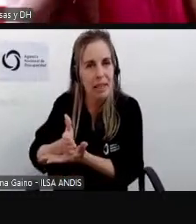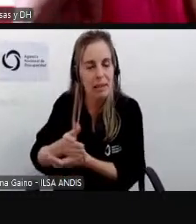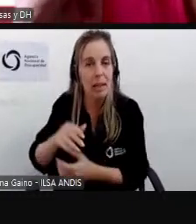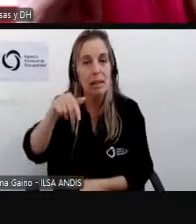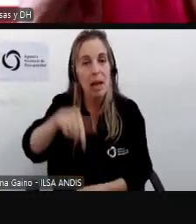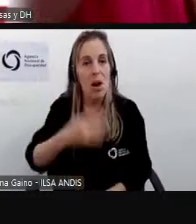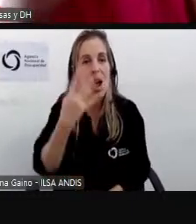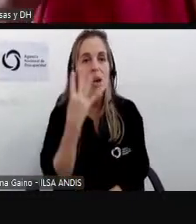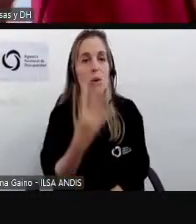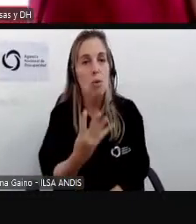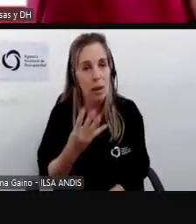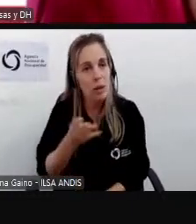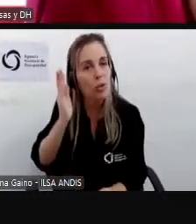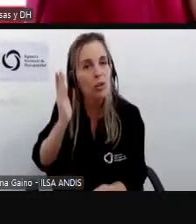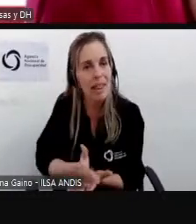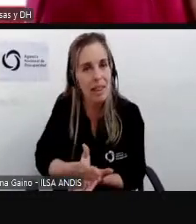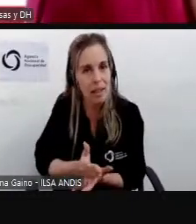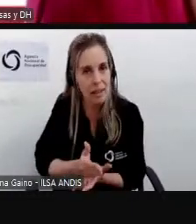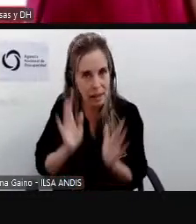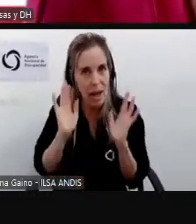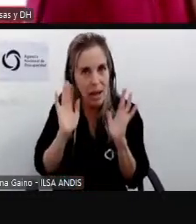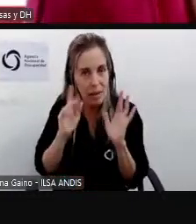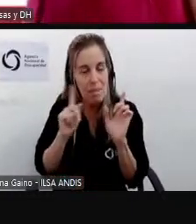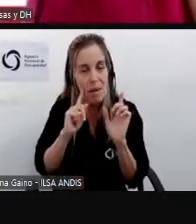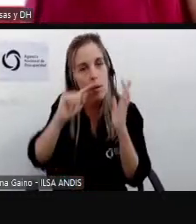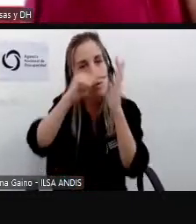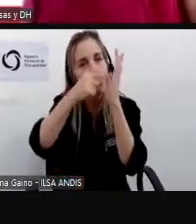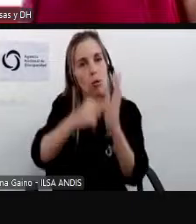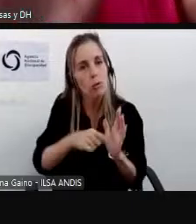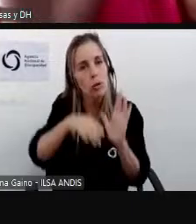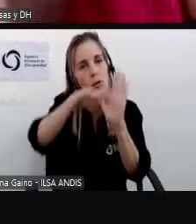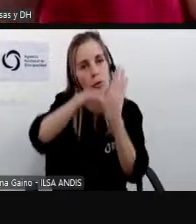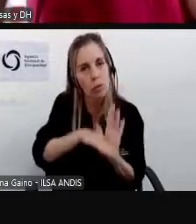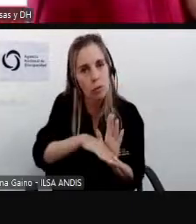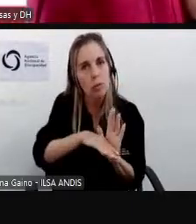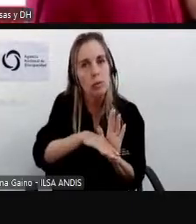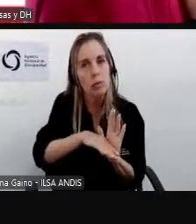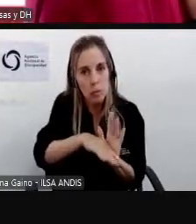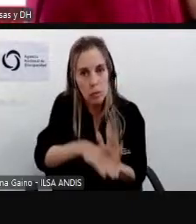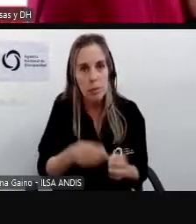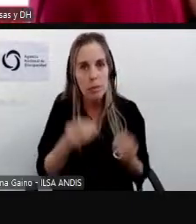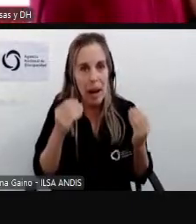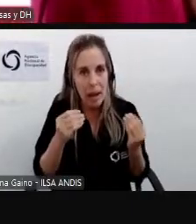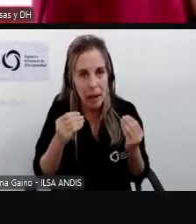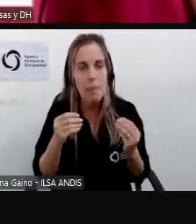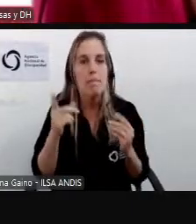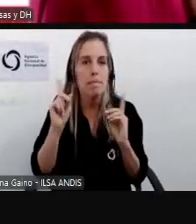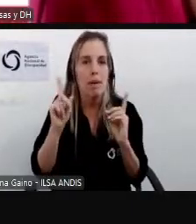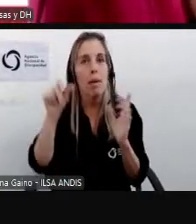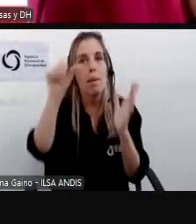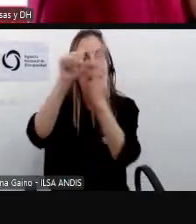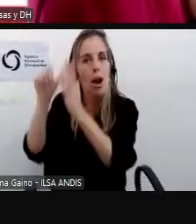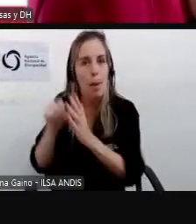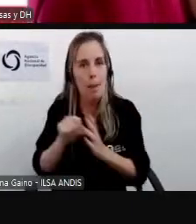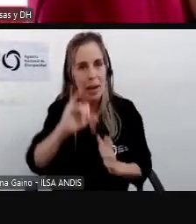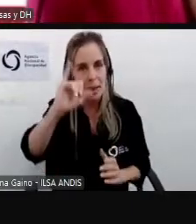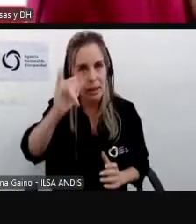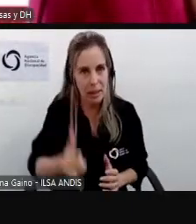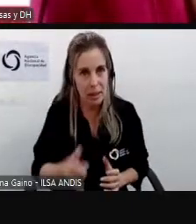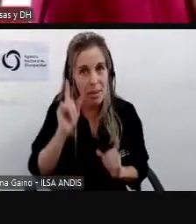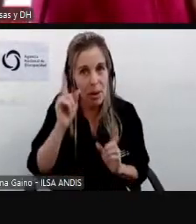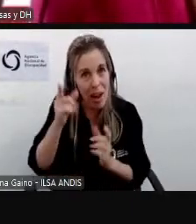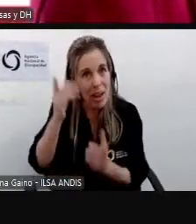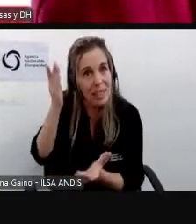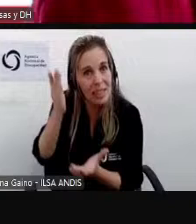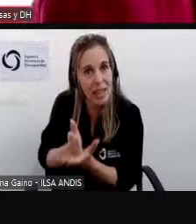the Inter-American Court. There are 4 decisions that have quoted the guiding principles. They are